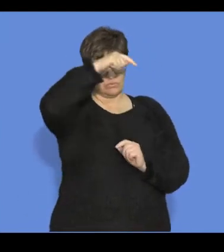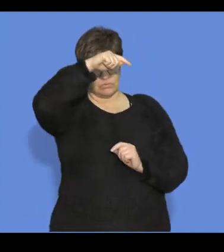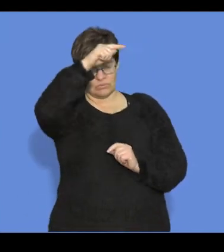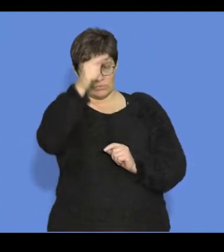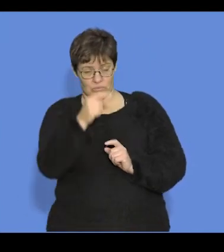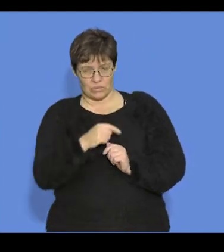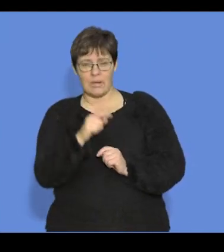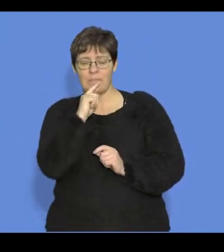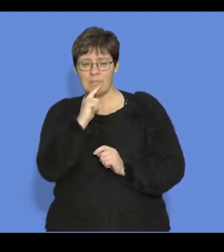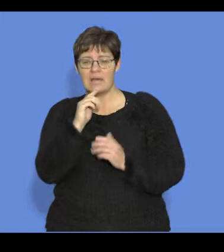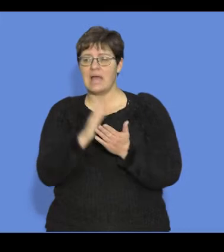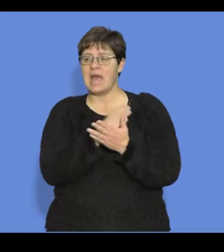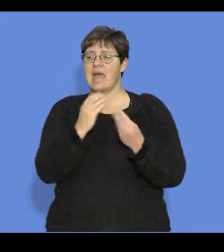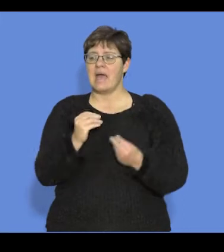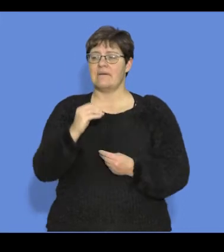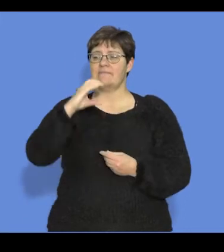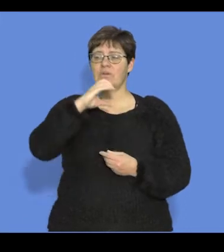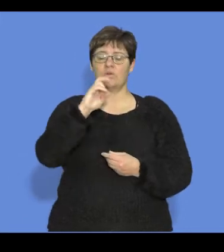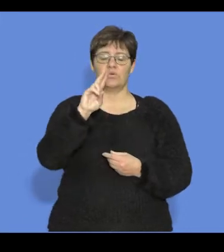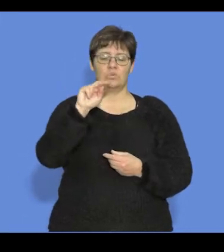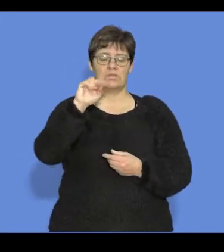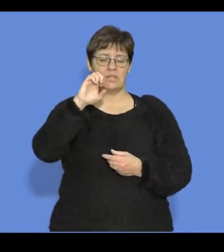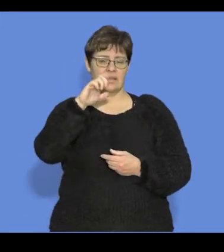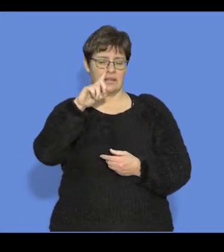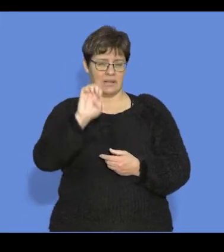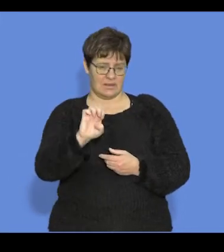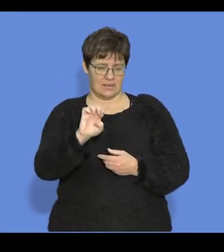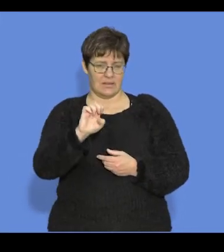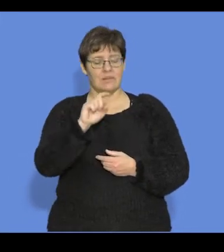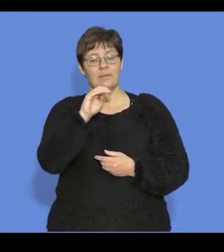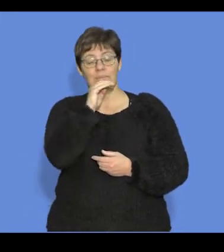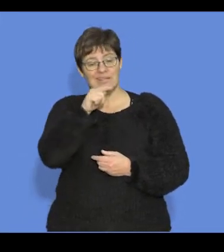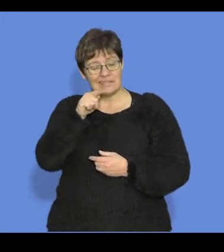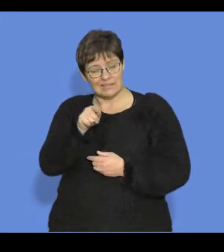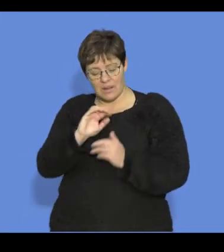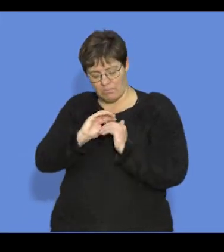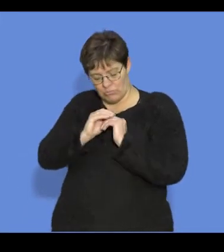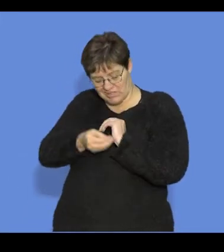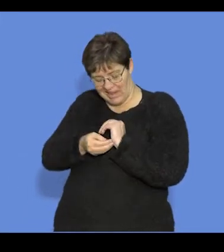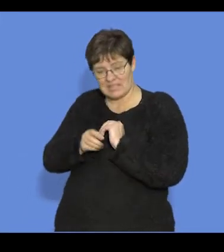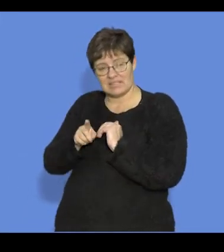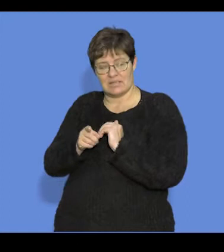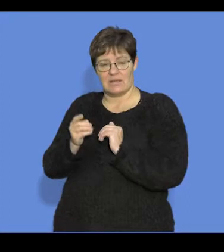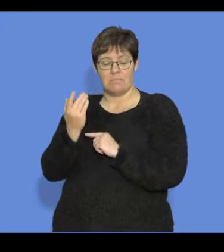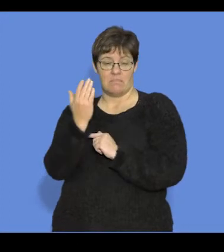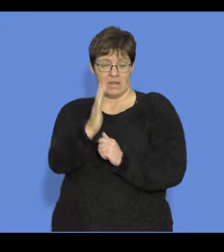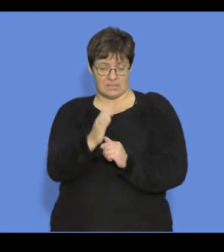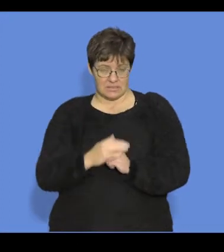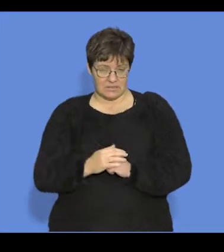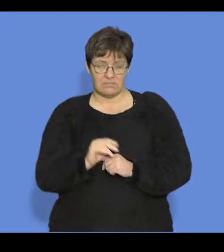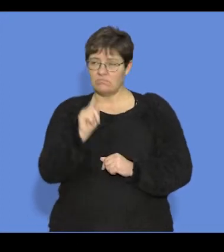a cuticle, and that is when its function is protection. If we look at this